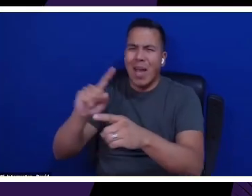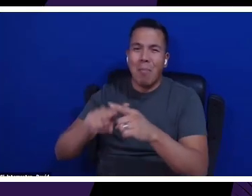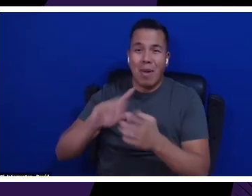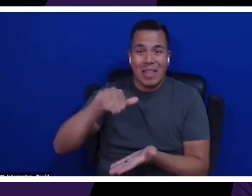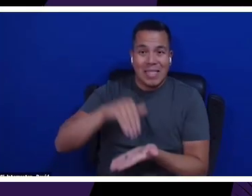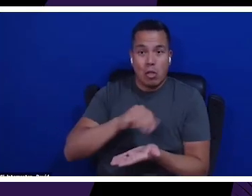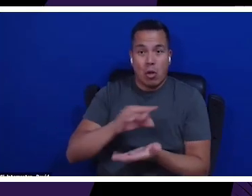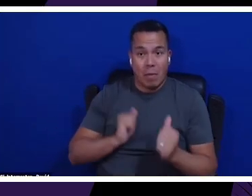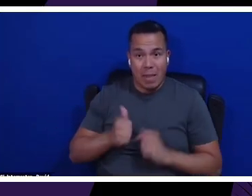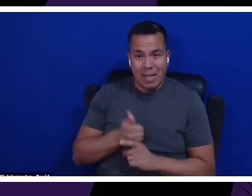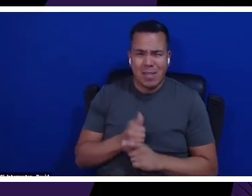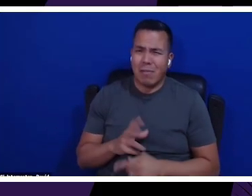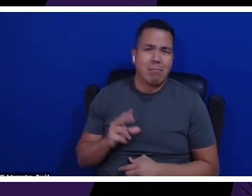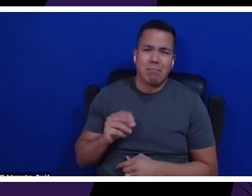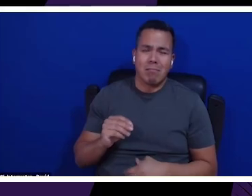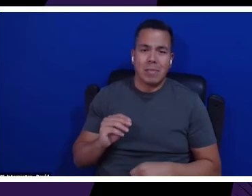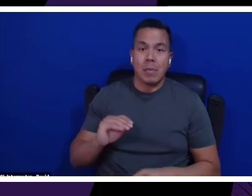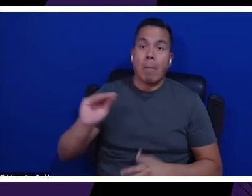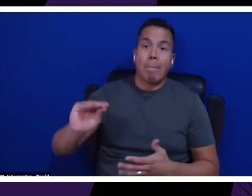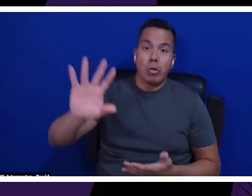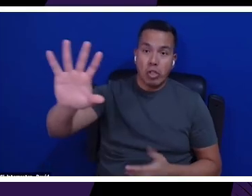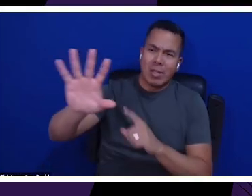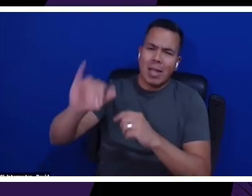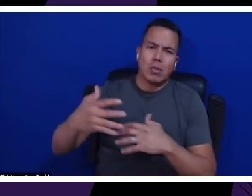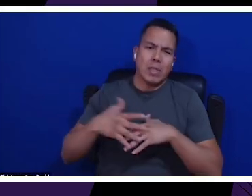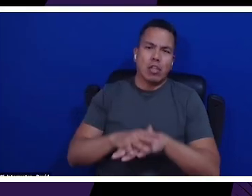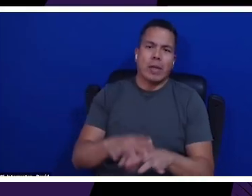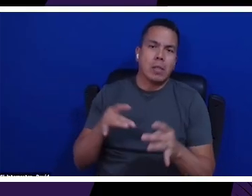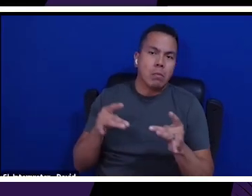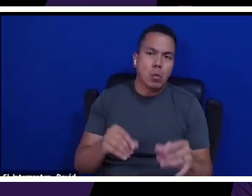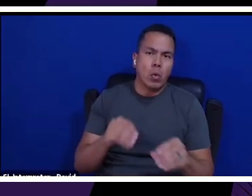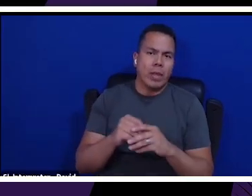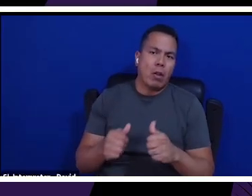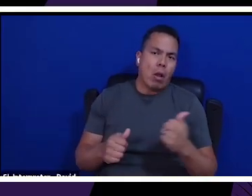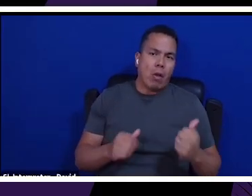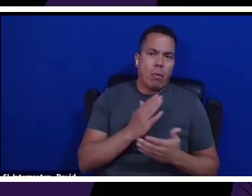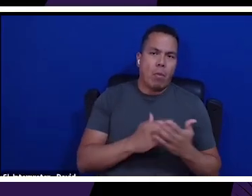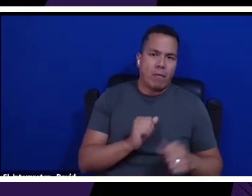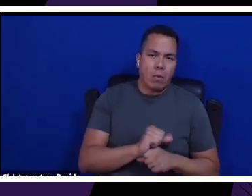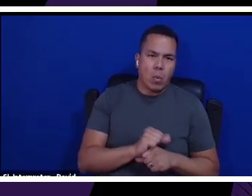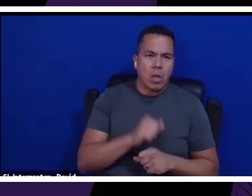itself. This meant our work had to integrate smoothly into a bigger effort rather than standing alone.